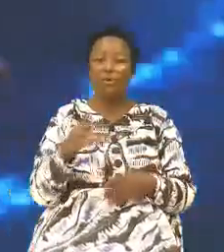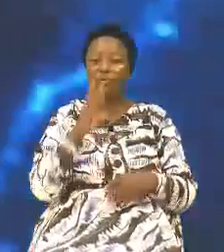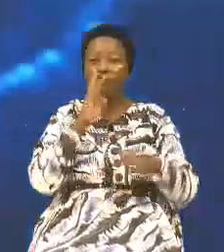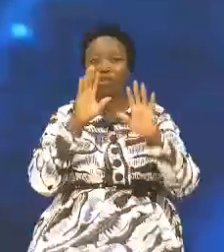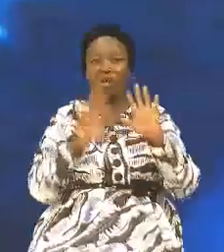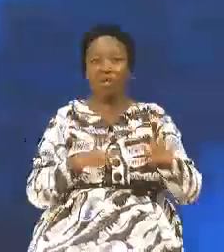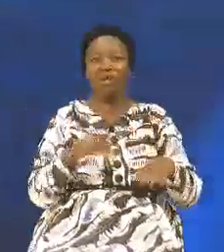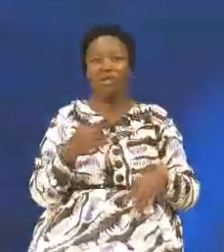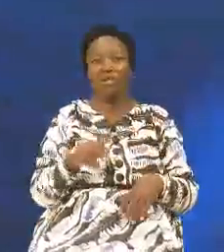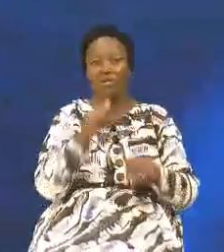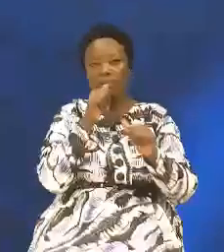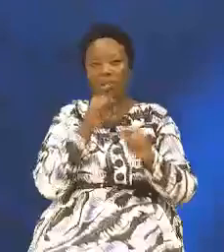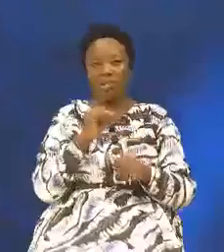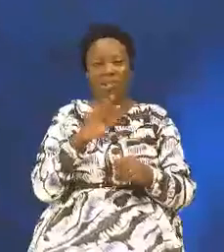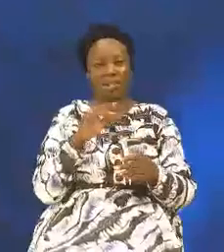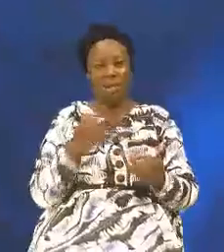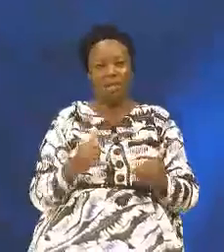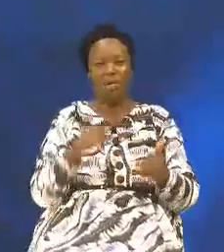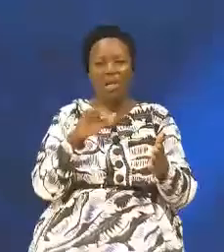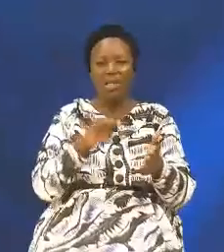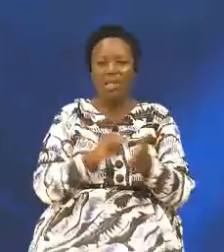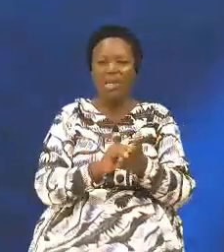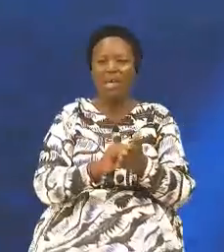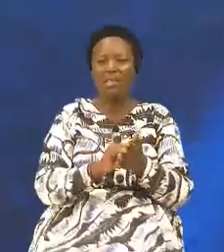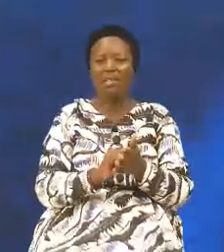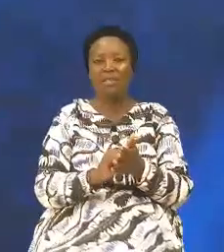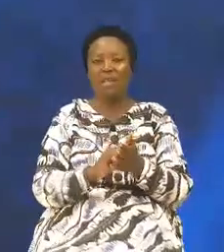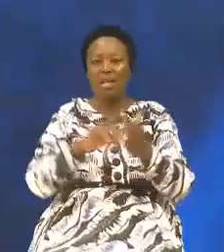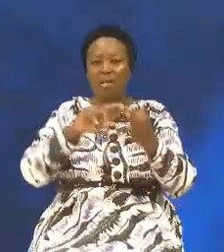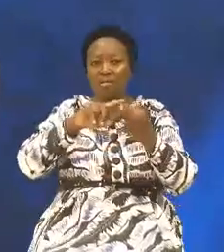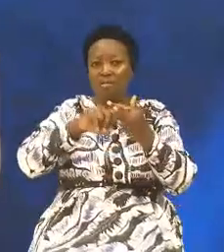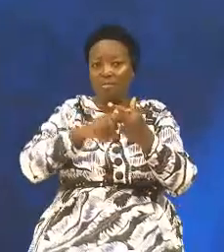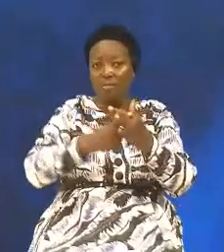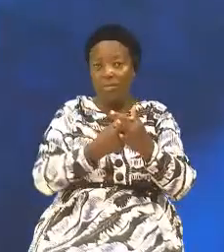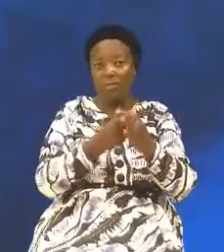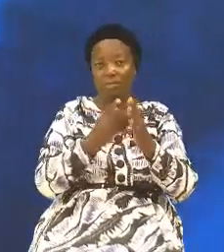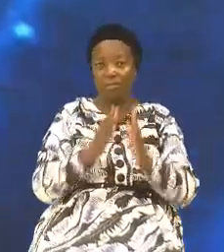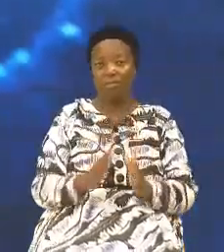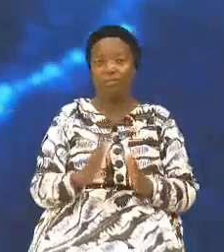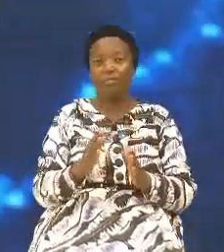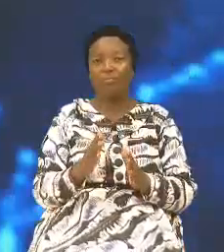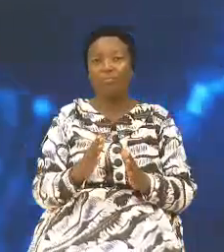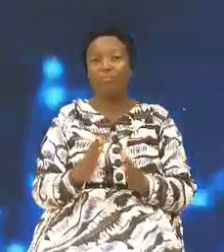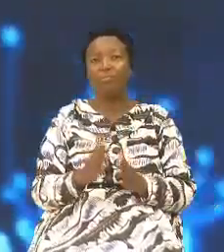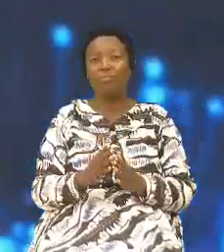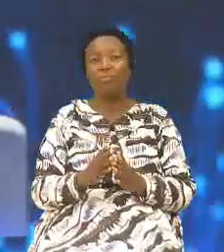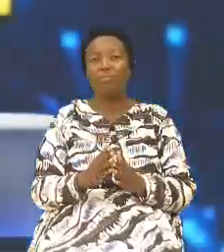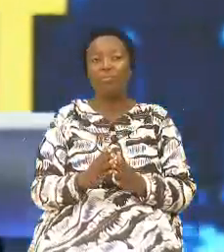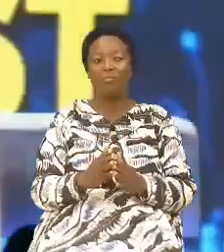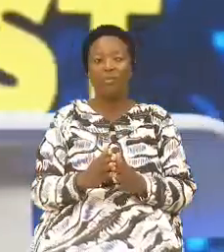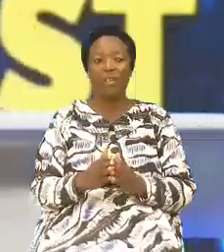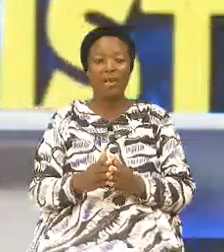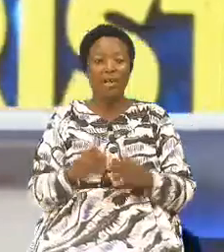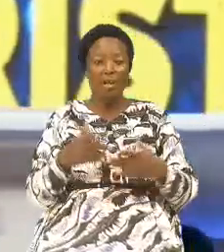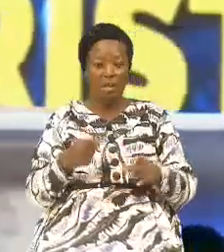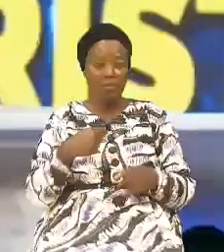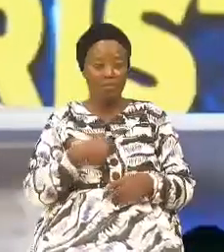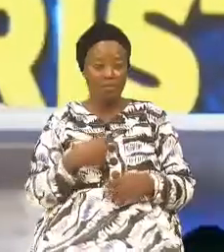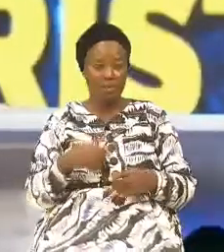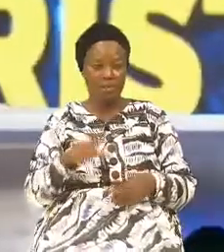that source, well, the showers, let me spell that for